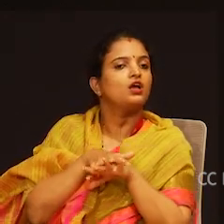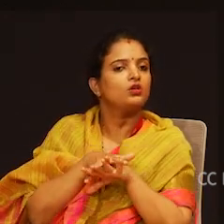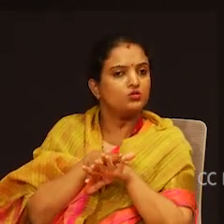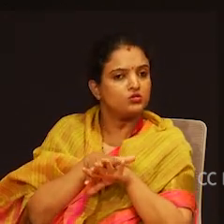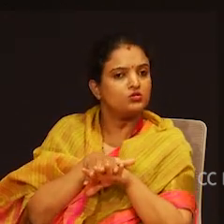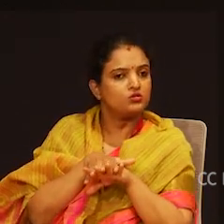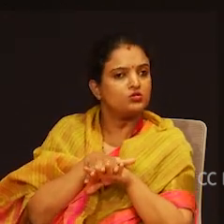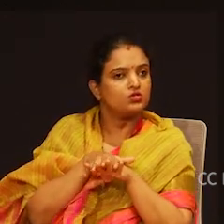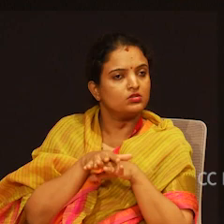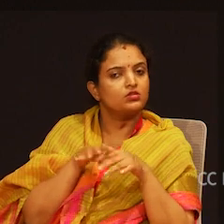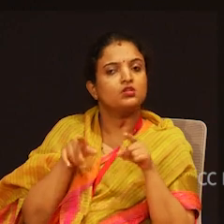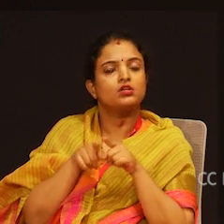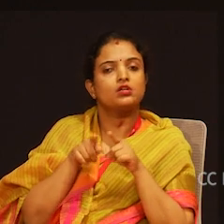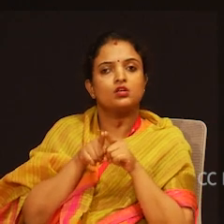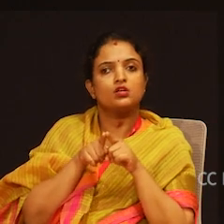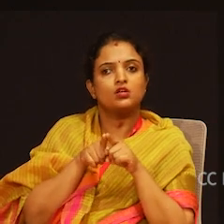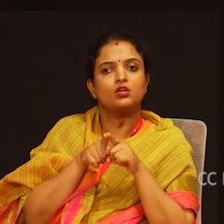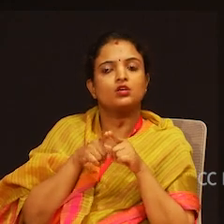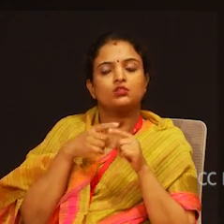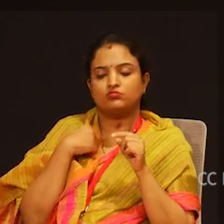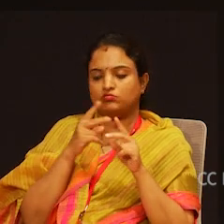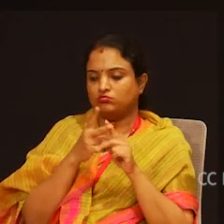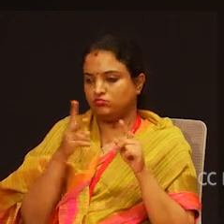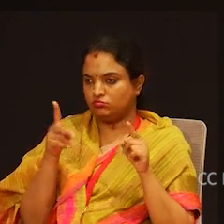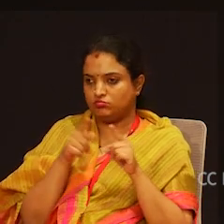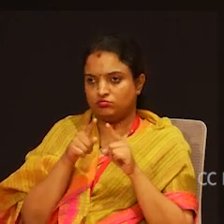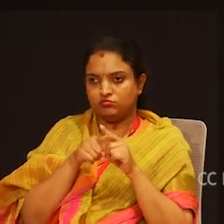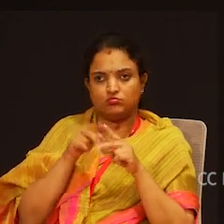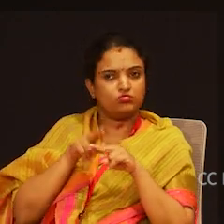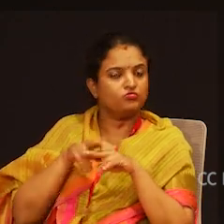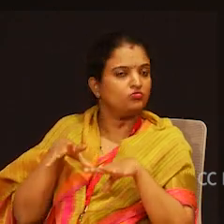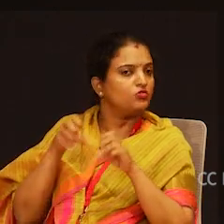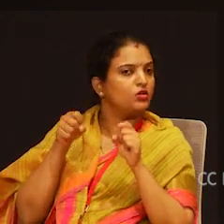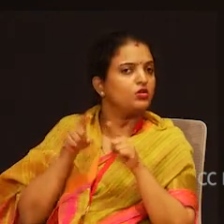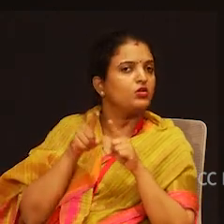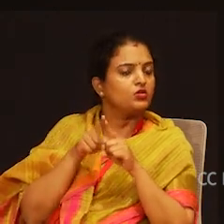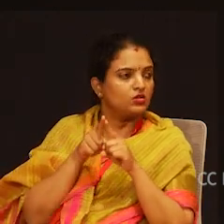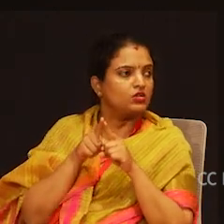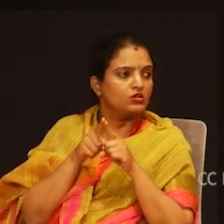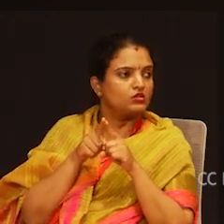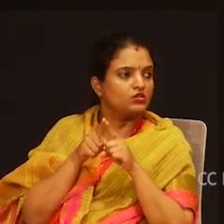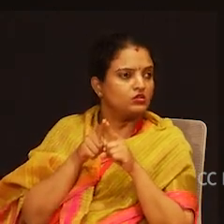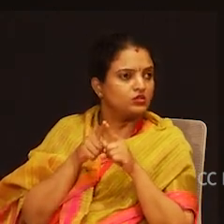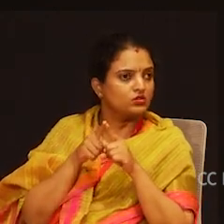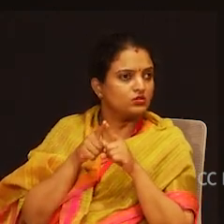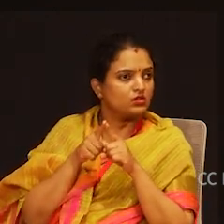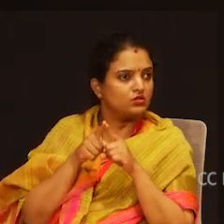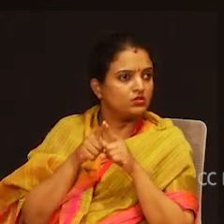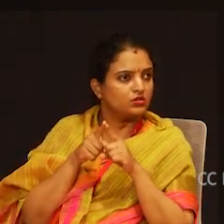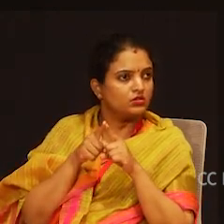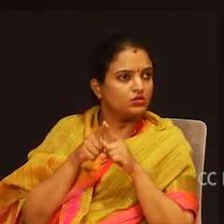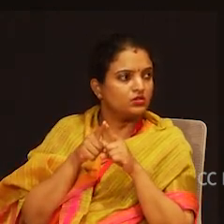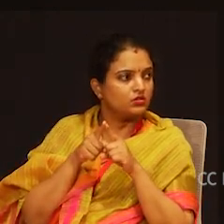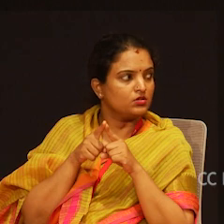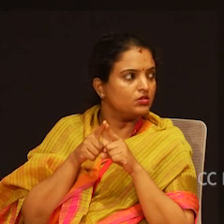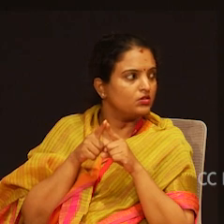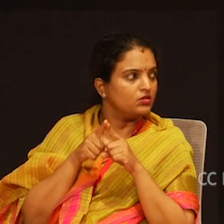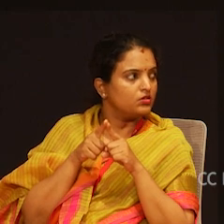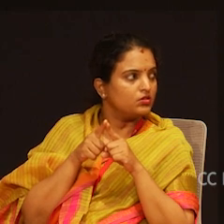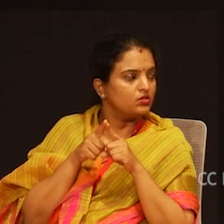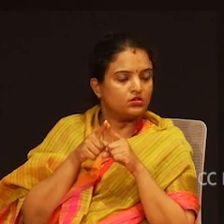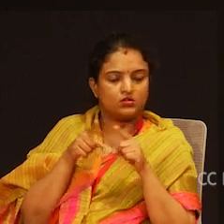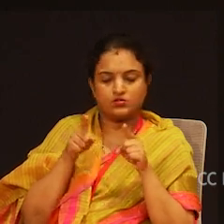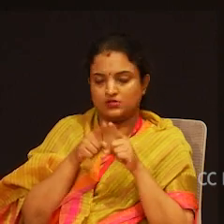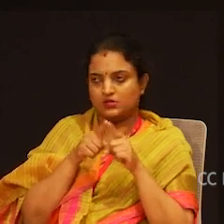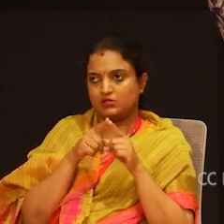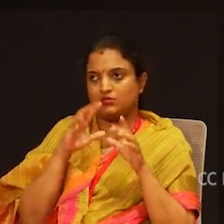proper attitude towards differences during the foundational period of development. You know, when you become